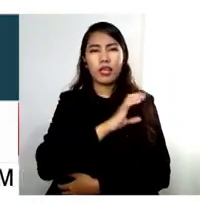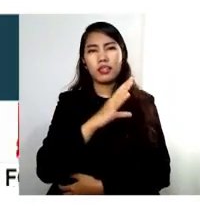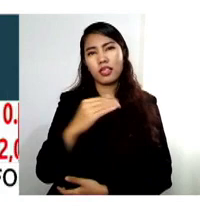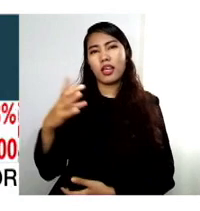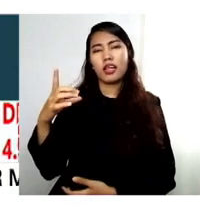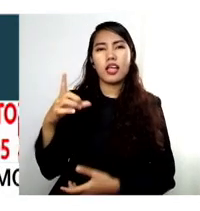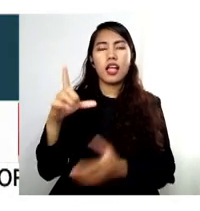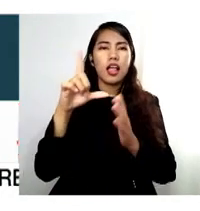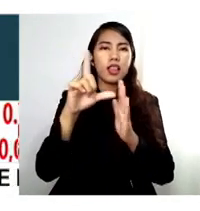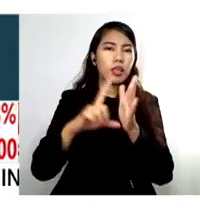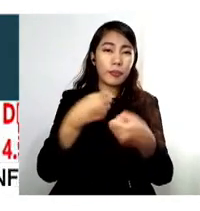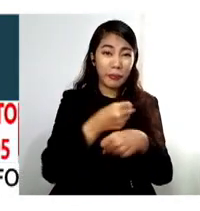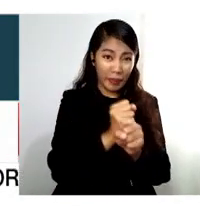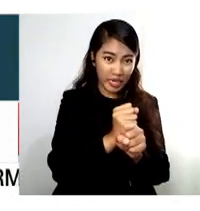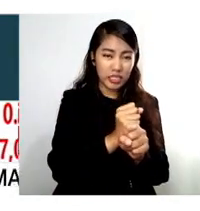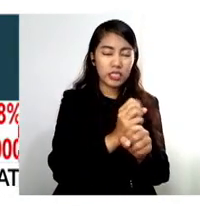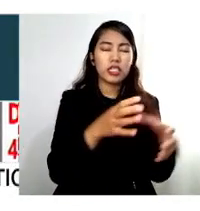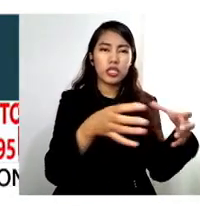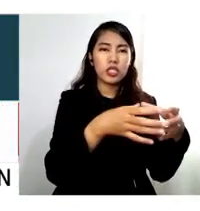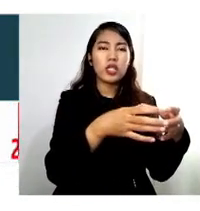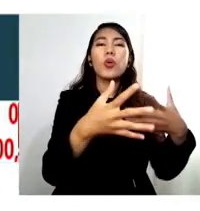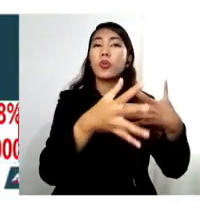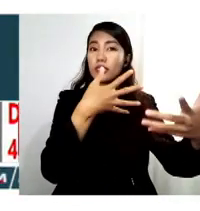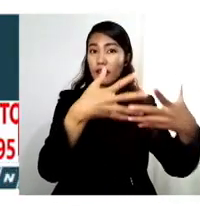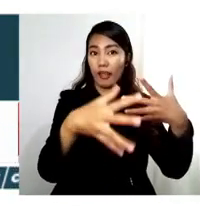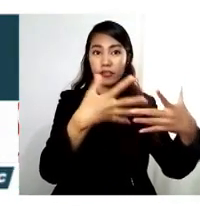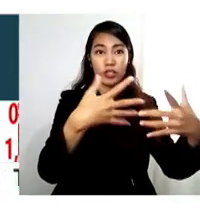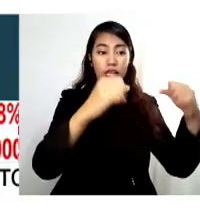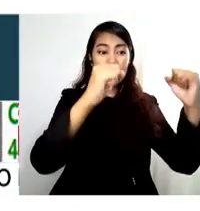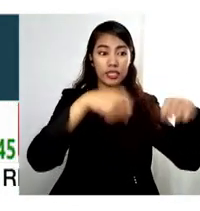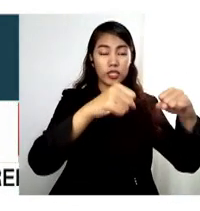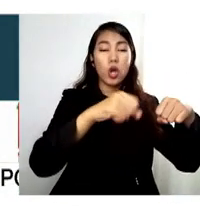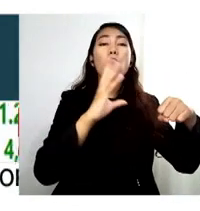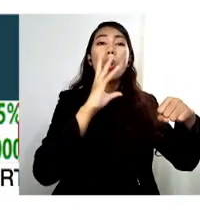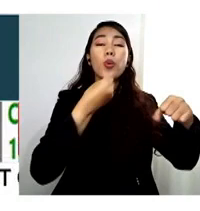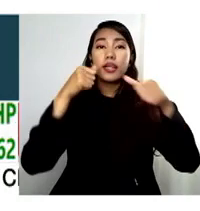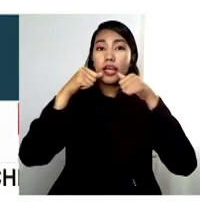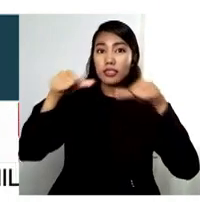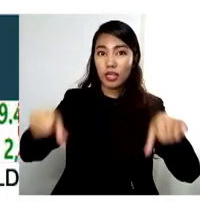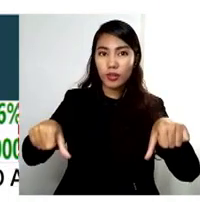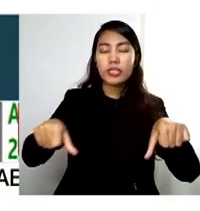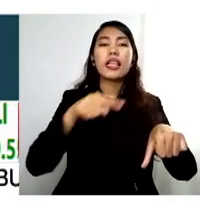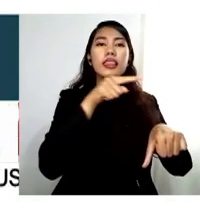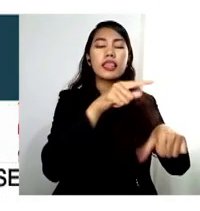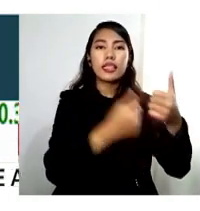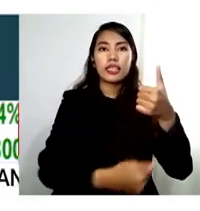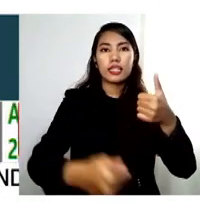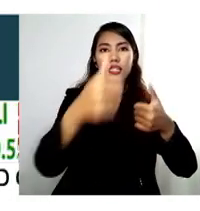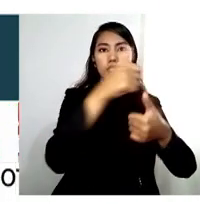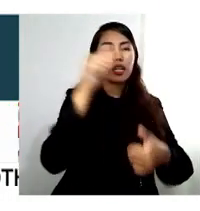agreement was reached last night, it should be the House Speaker who should be announcing it to the public. But if you say that it's a